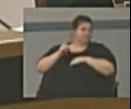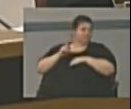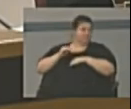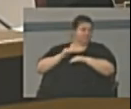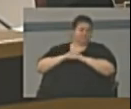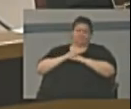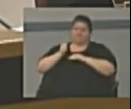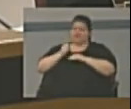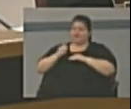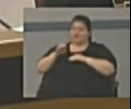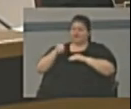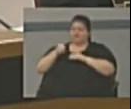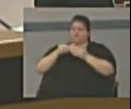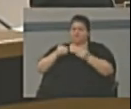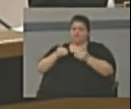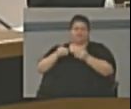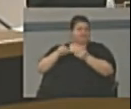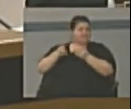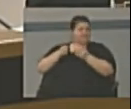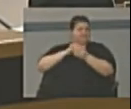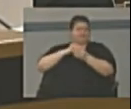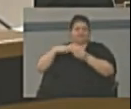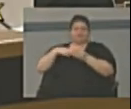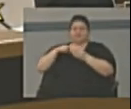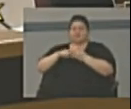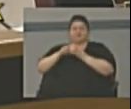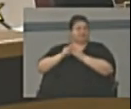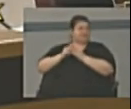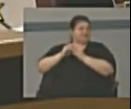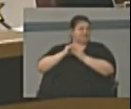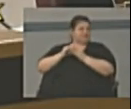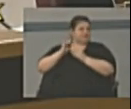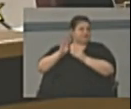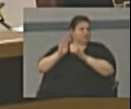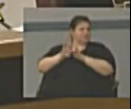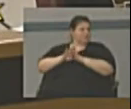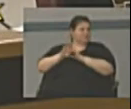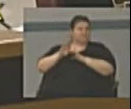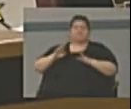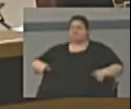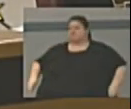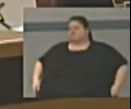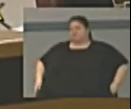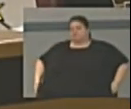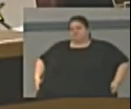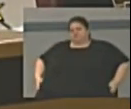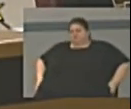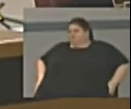the council? Meeting's adjourned. I need to see you, Marty.